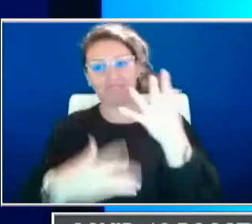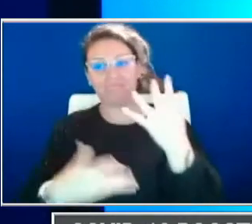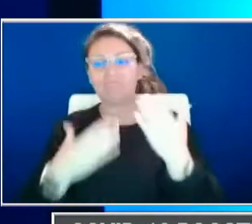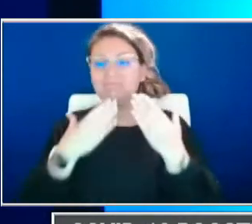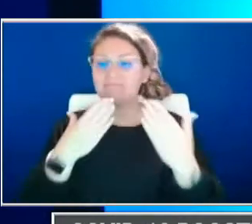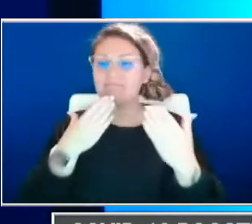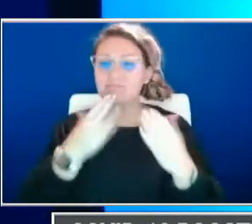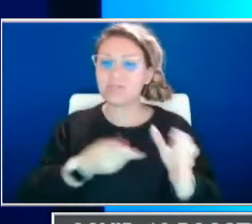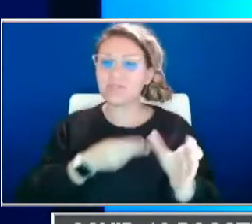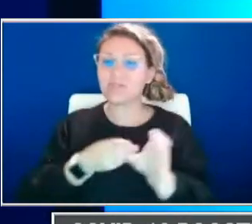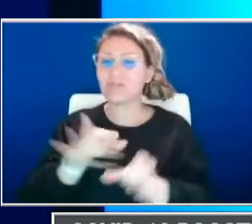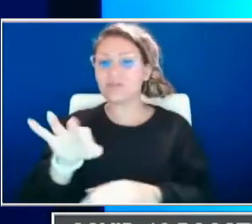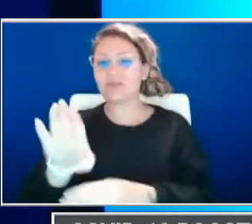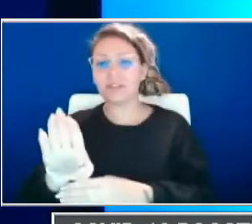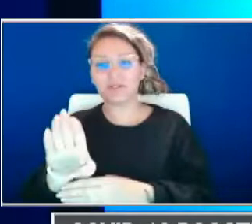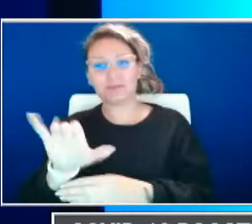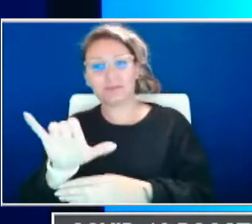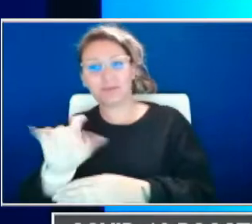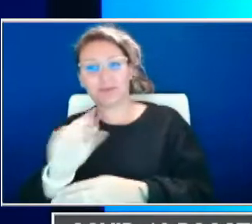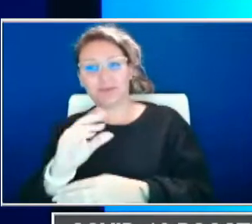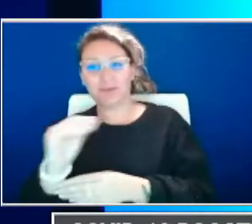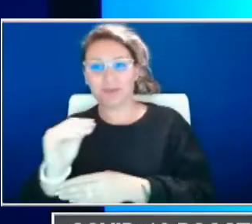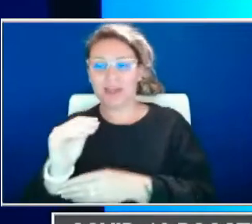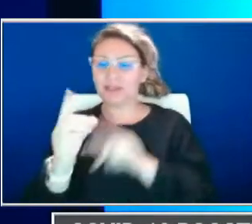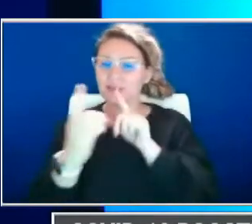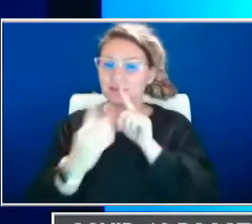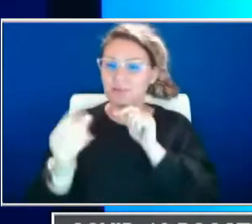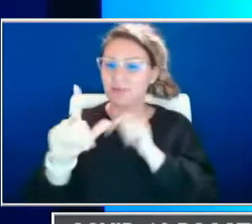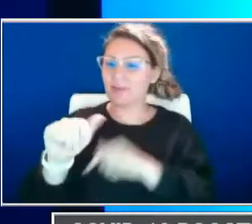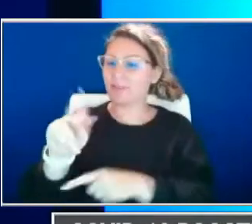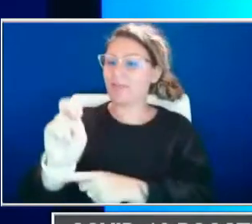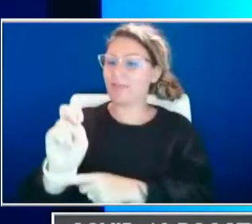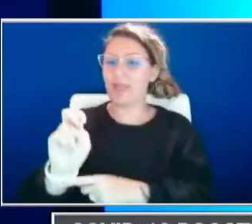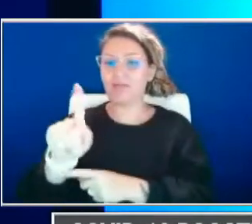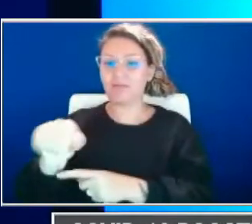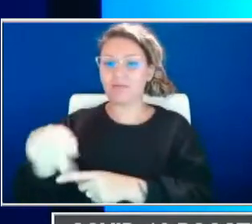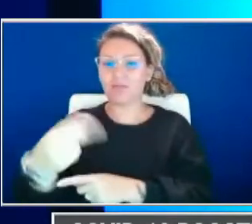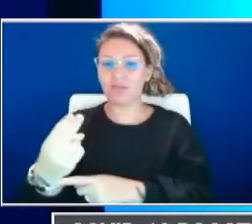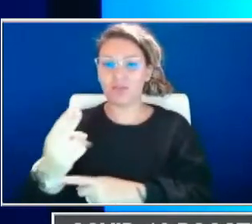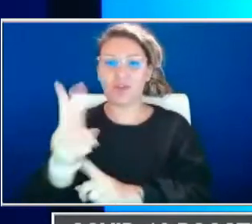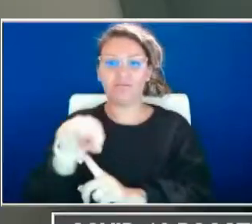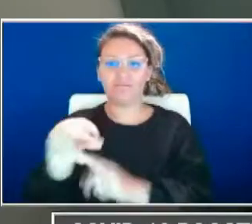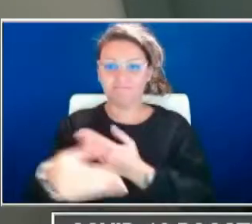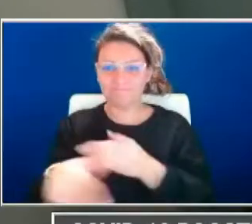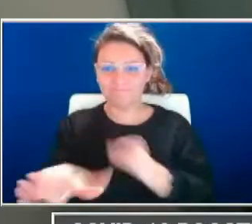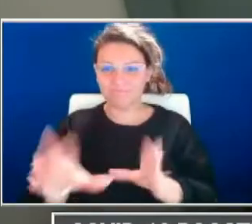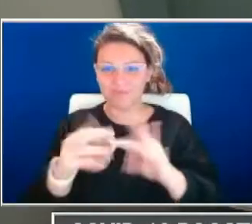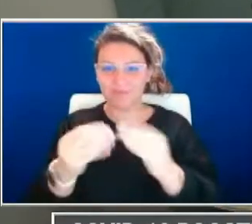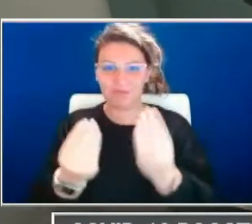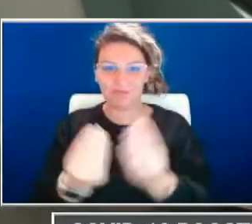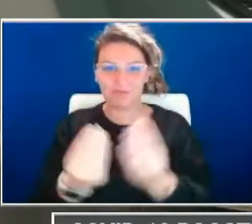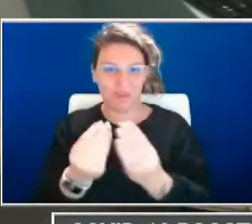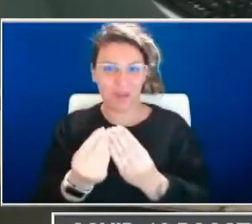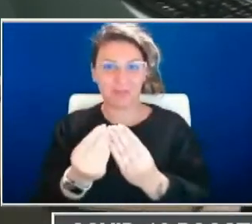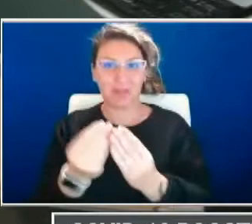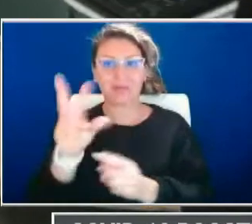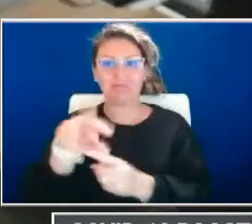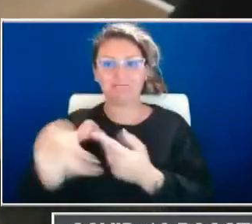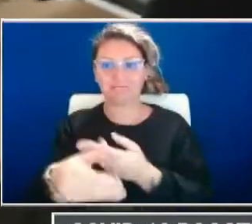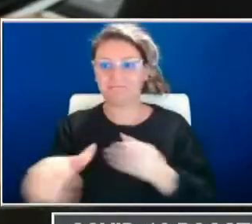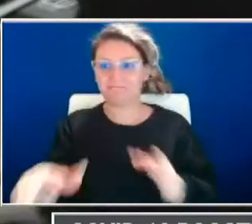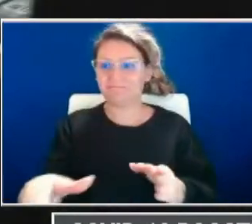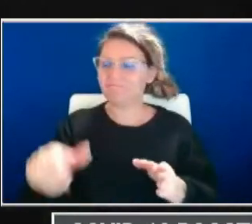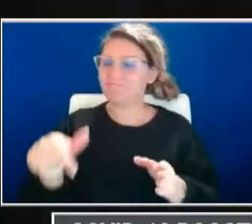YouTube, and on Twitter. We are live inside the Dolph C. Simons Jr. Family Broadcast Studio. Vince Syward was diagnosed with stage